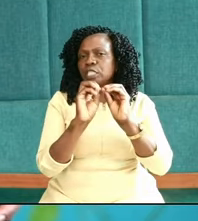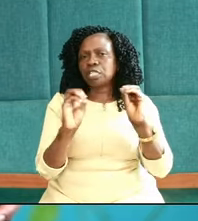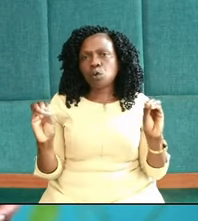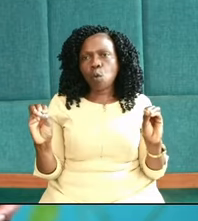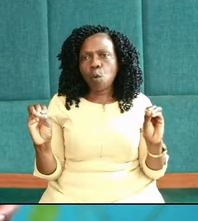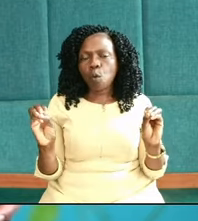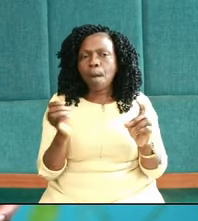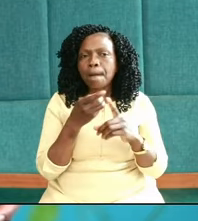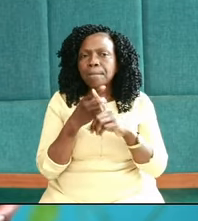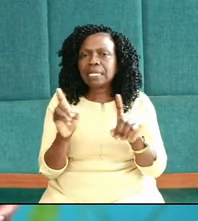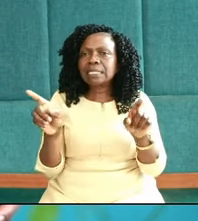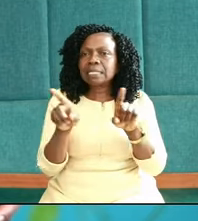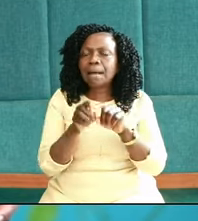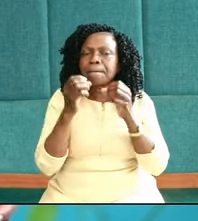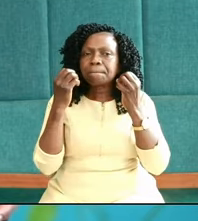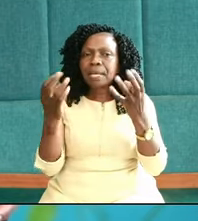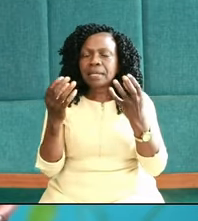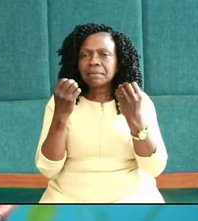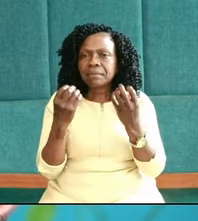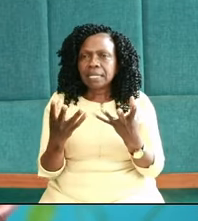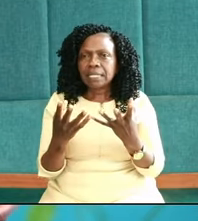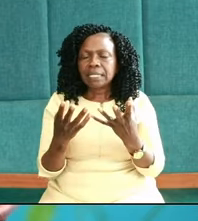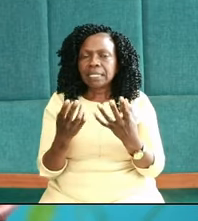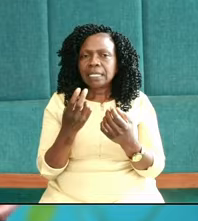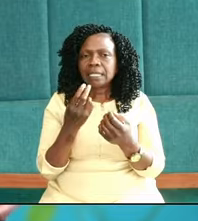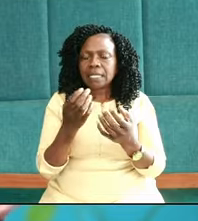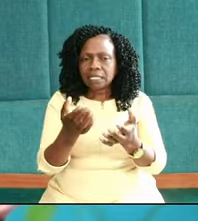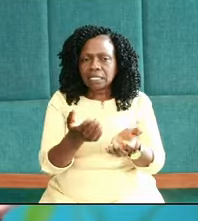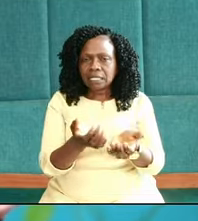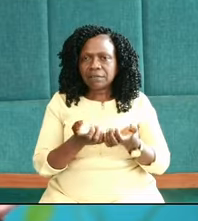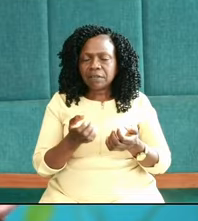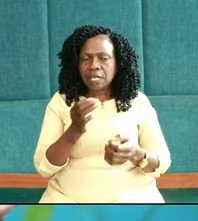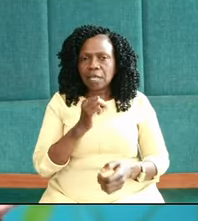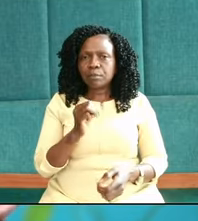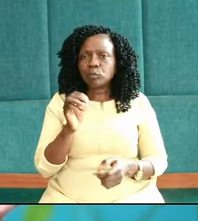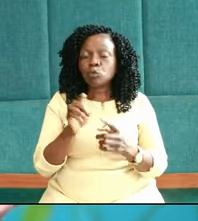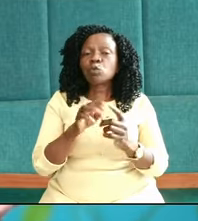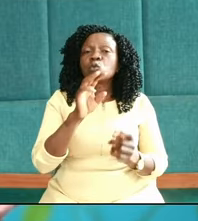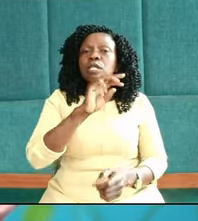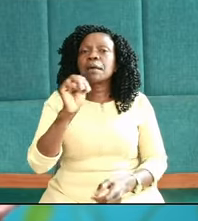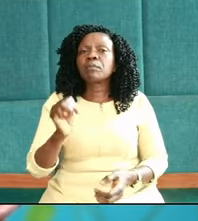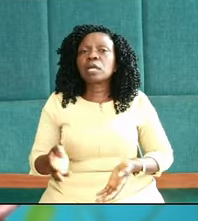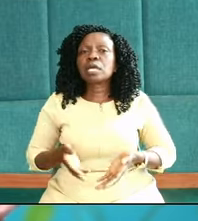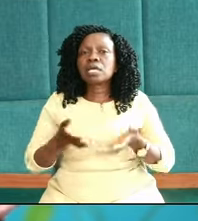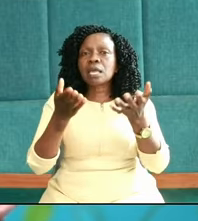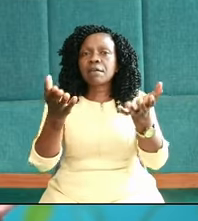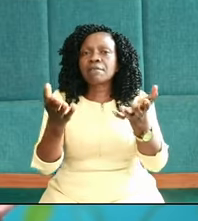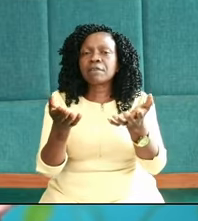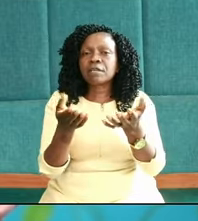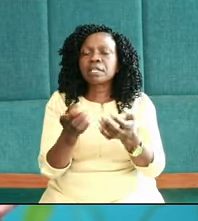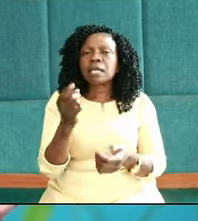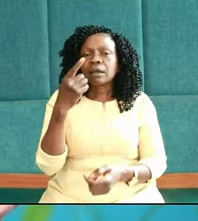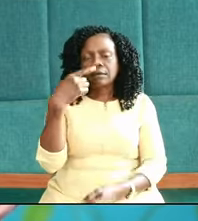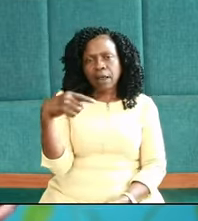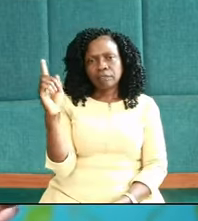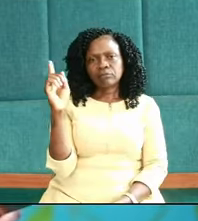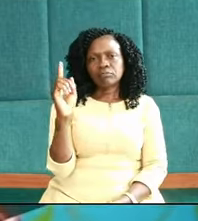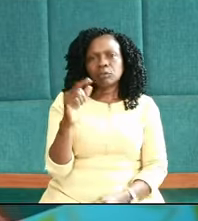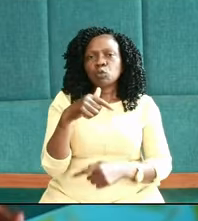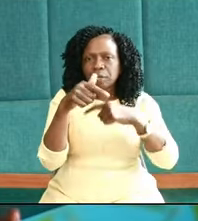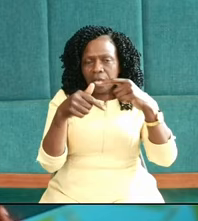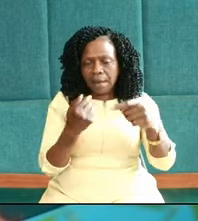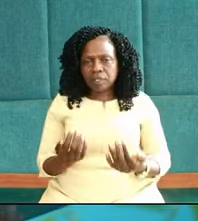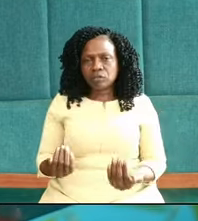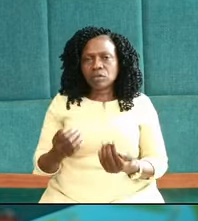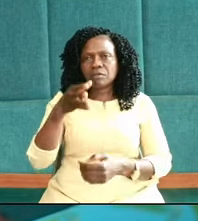as many as received him, to them he gave the right to become